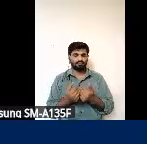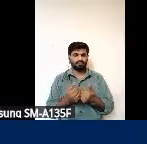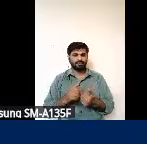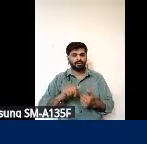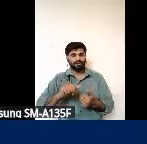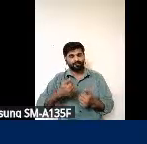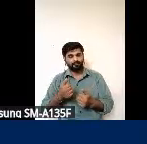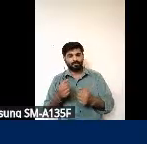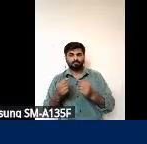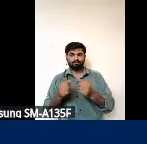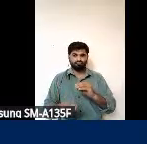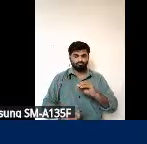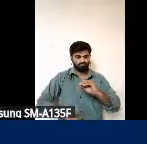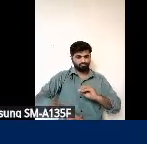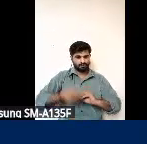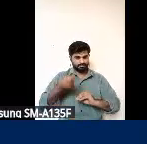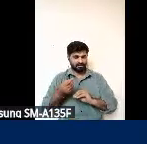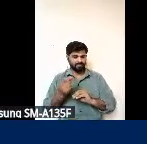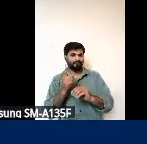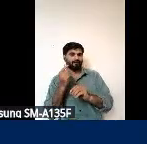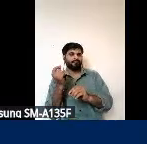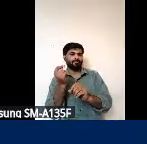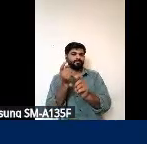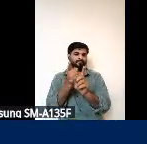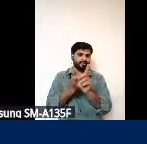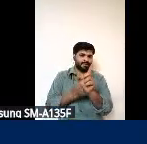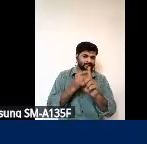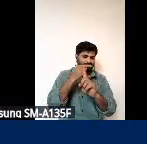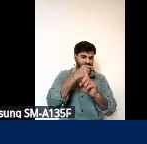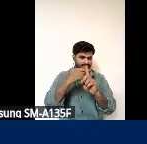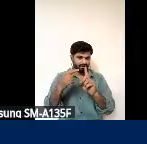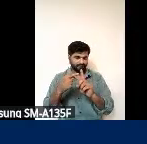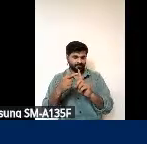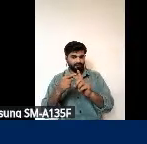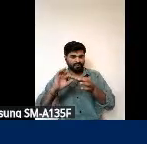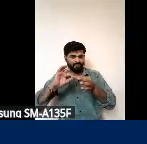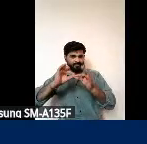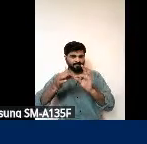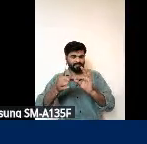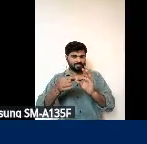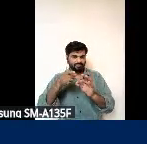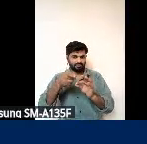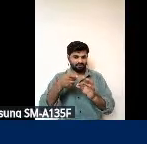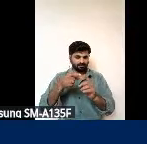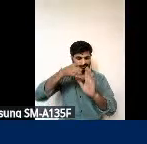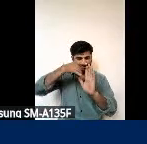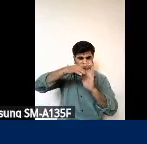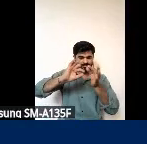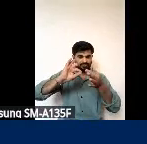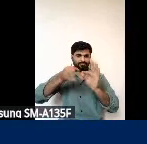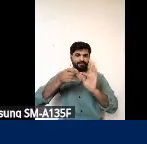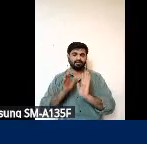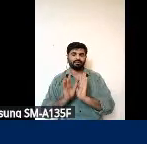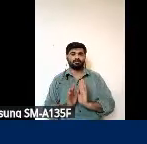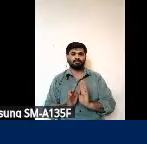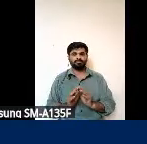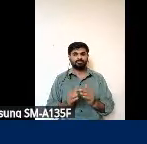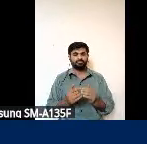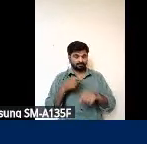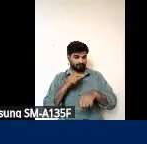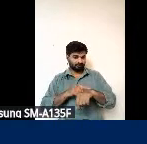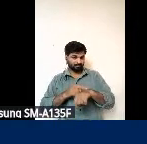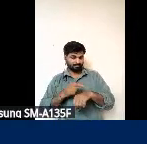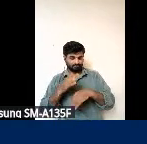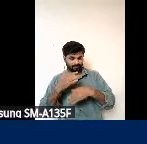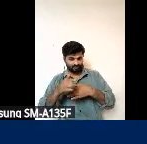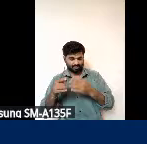and 2 year almost to release the final set of data. But we expect this timeline to be short this time because it's going to be done digital. So